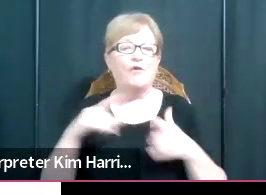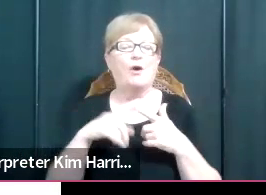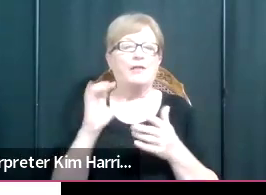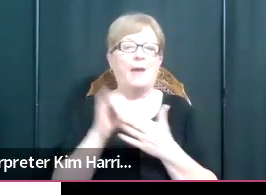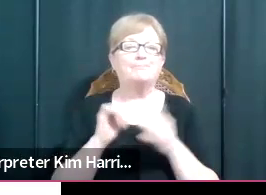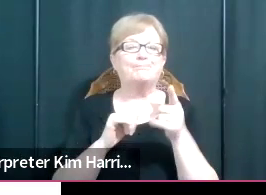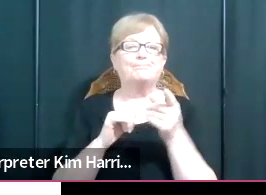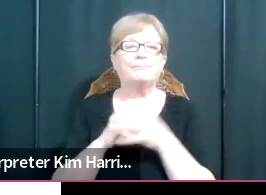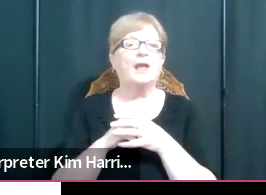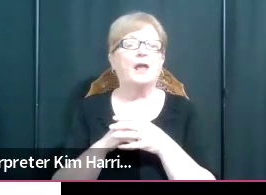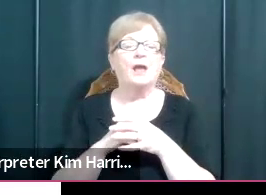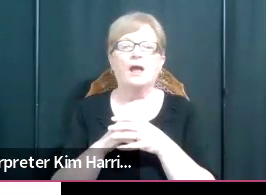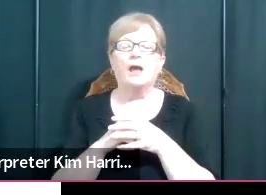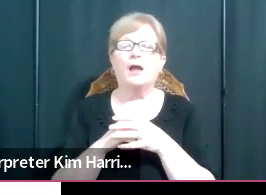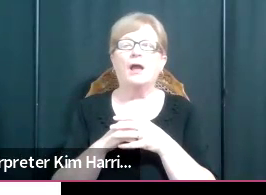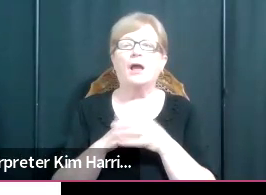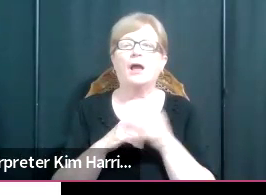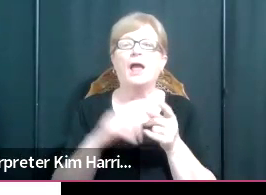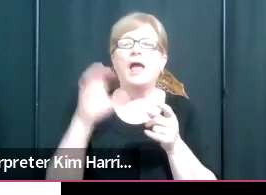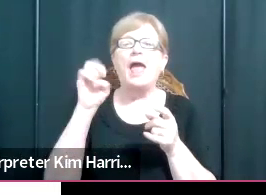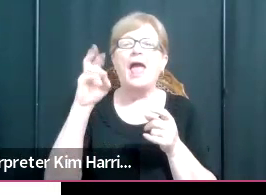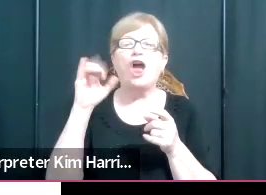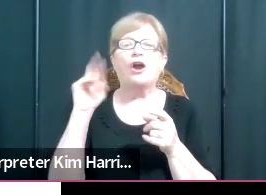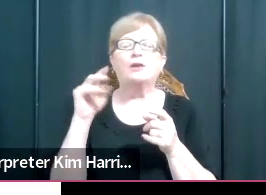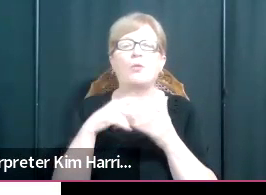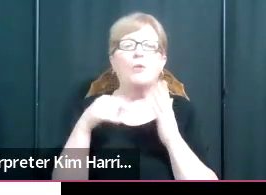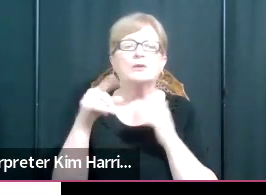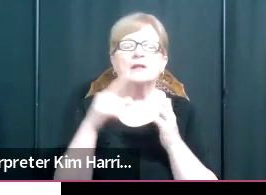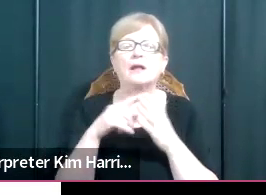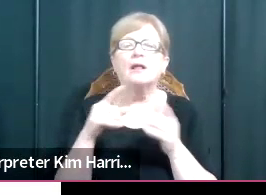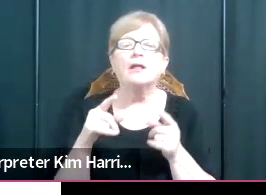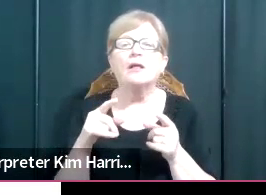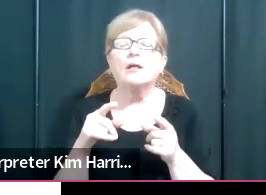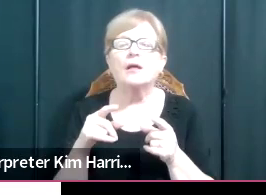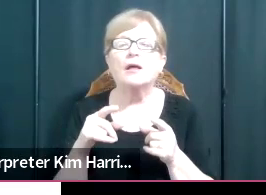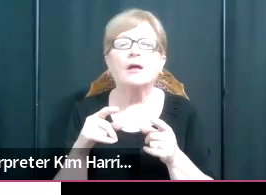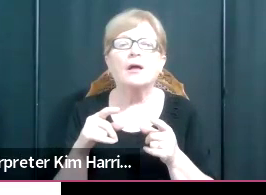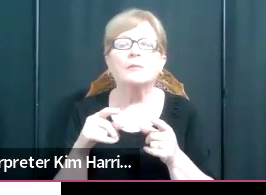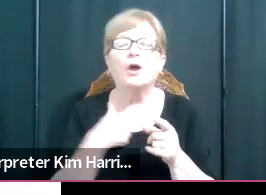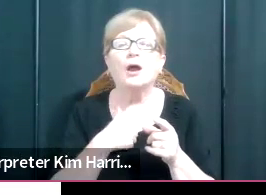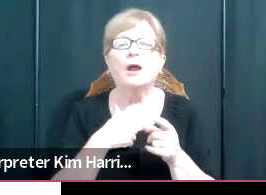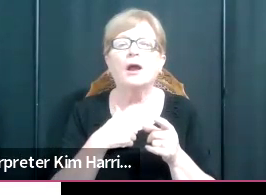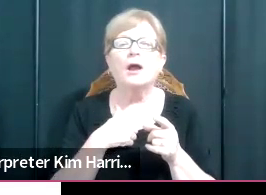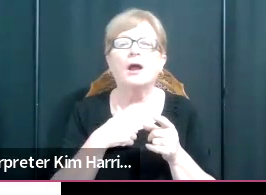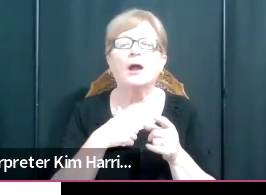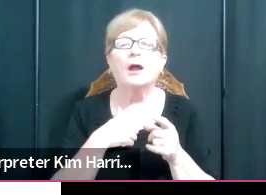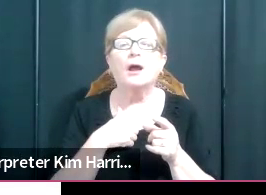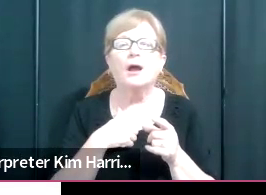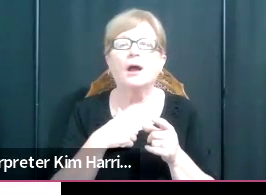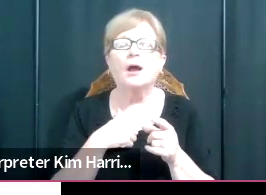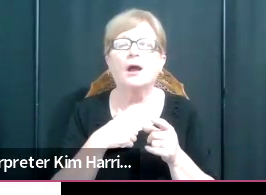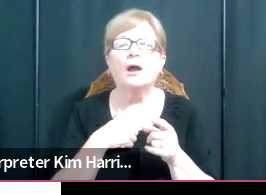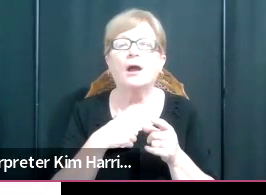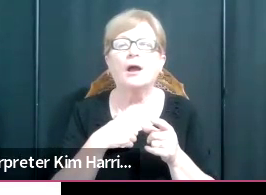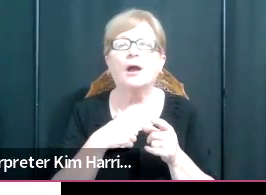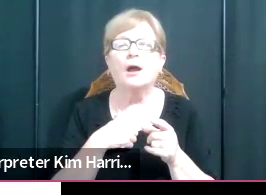Erin, what Mhm. was the green device again? What was the what? The green device? Oh,